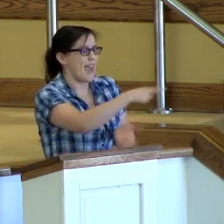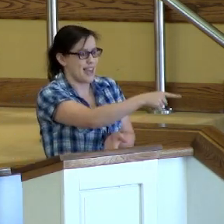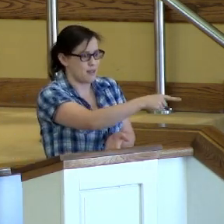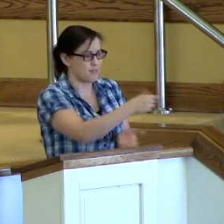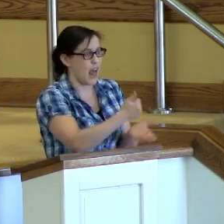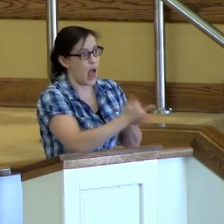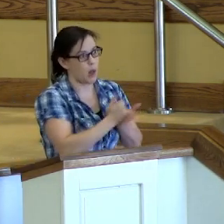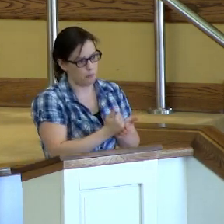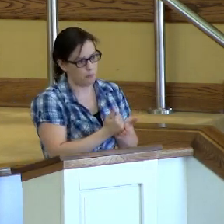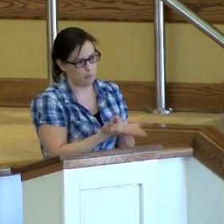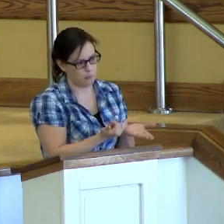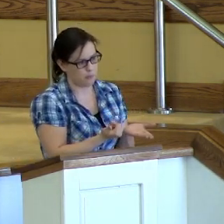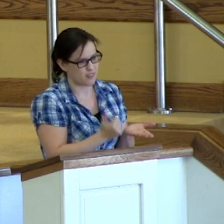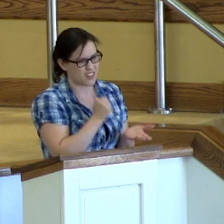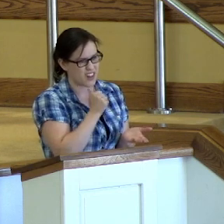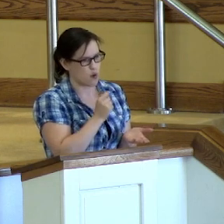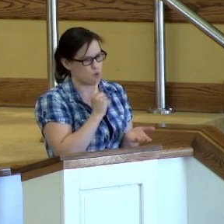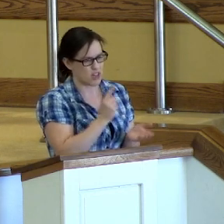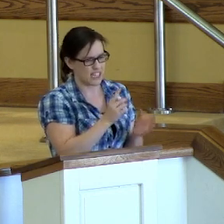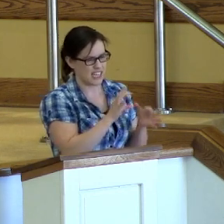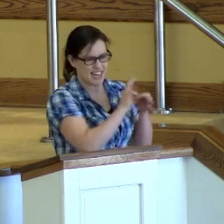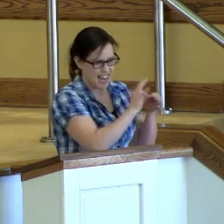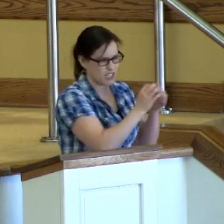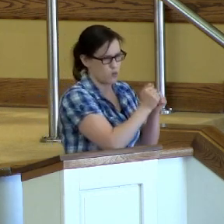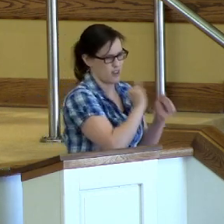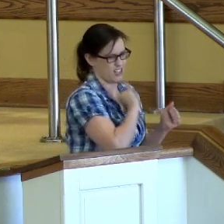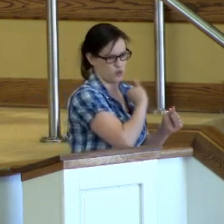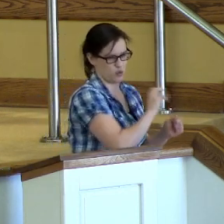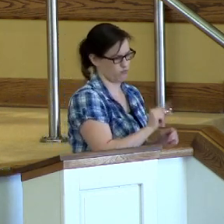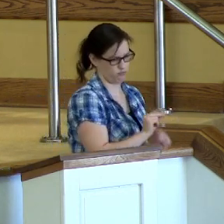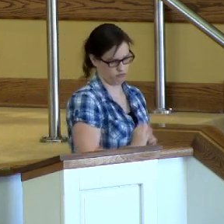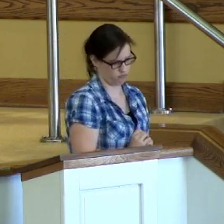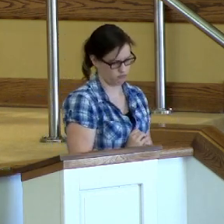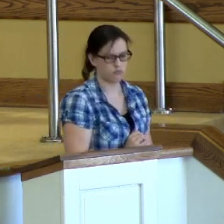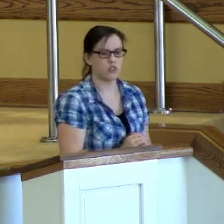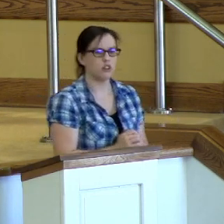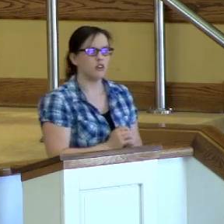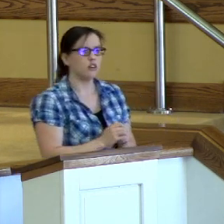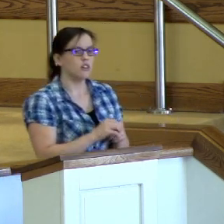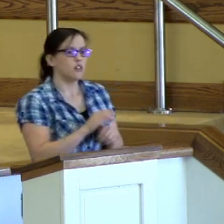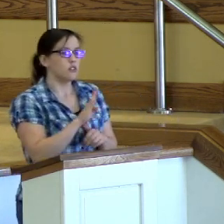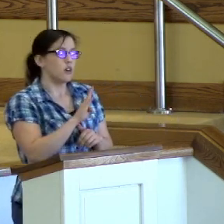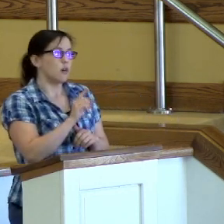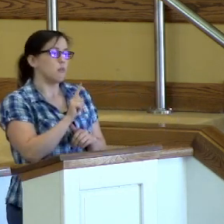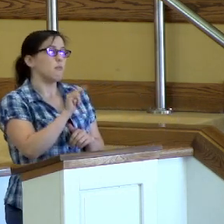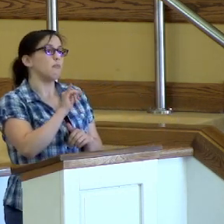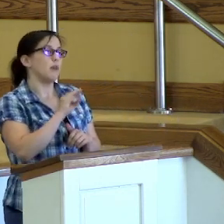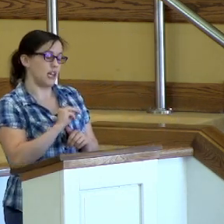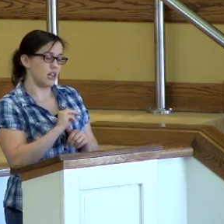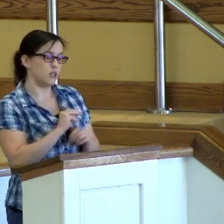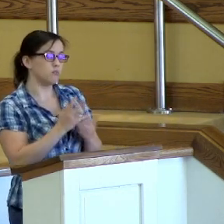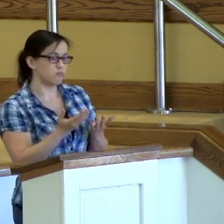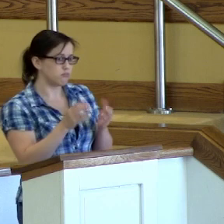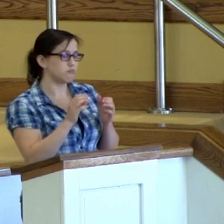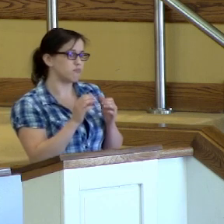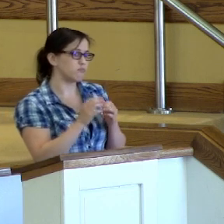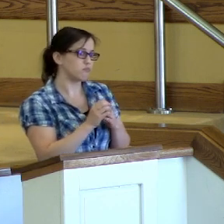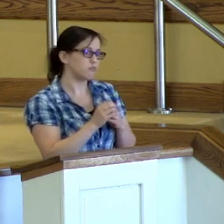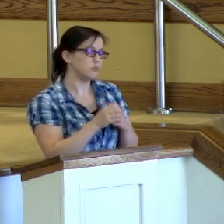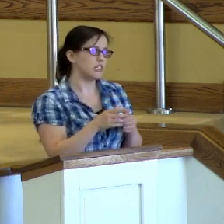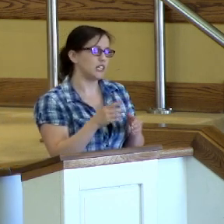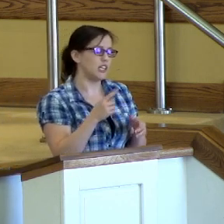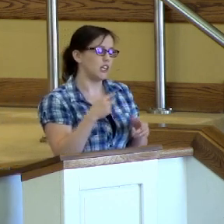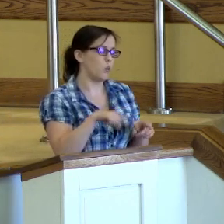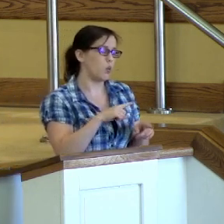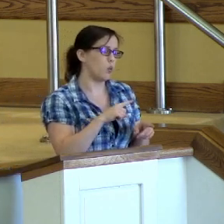anybody, okay? And so he communicated with him, but he was a prophet for hire. So he did it for his advantage.